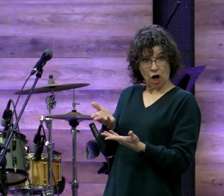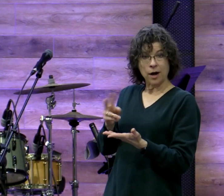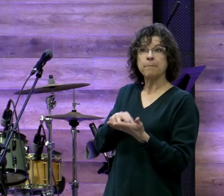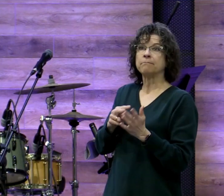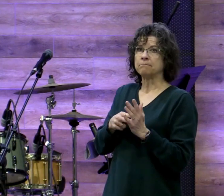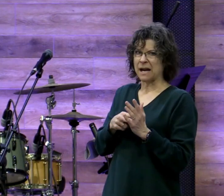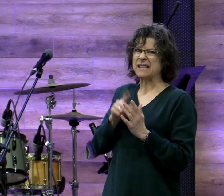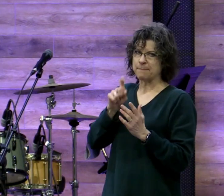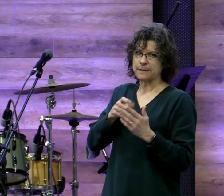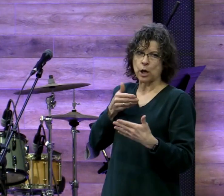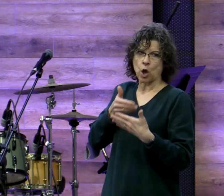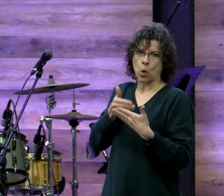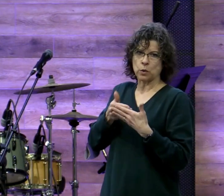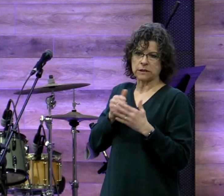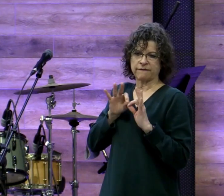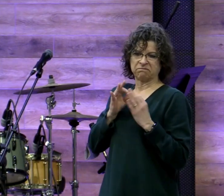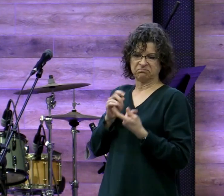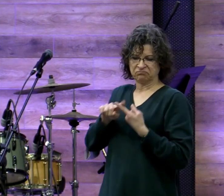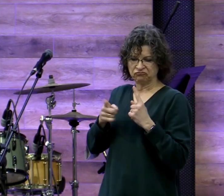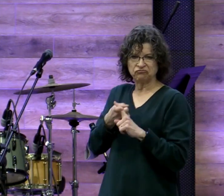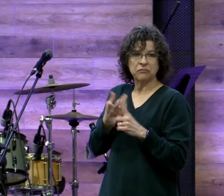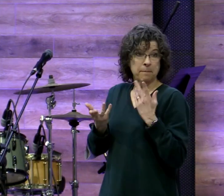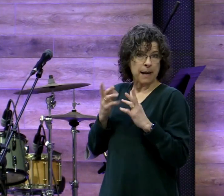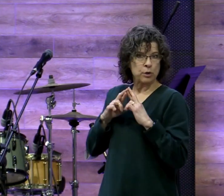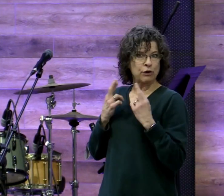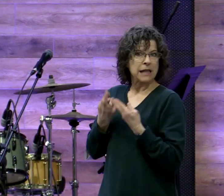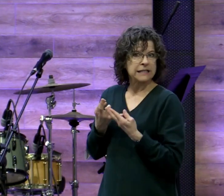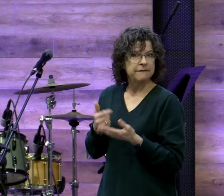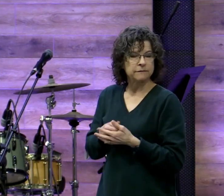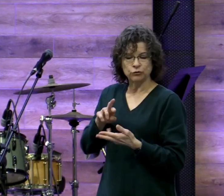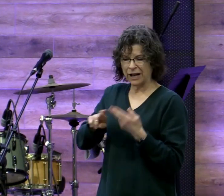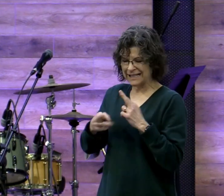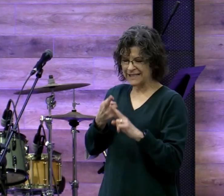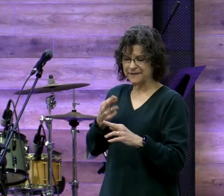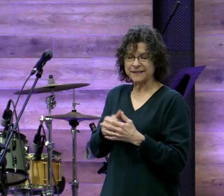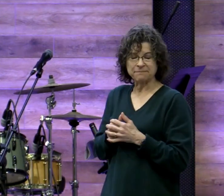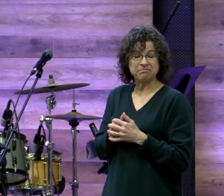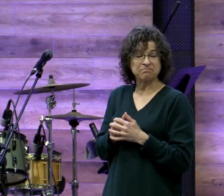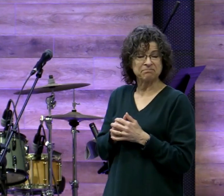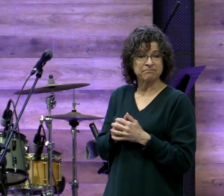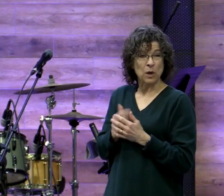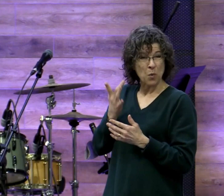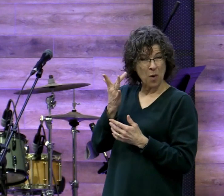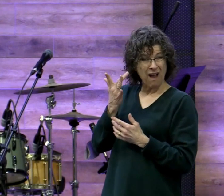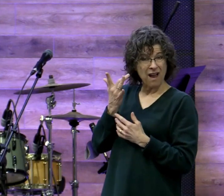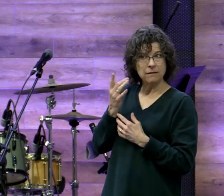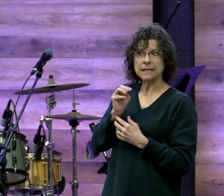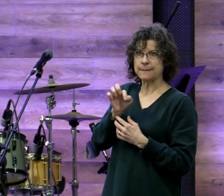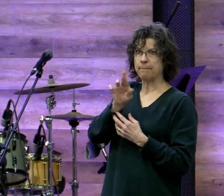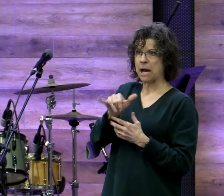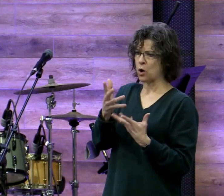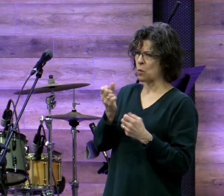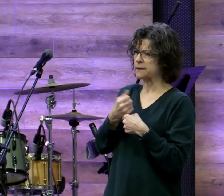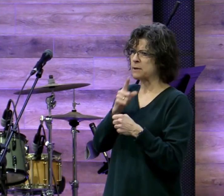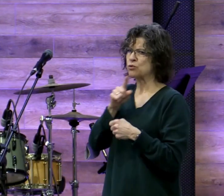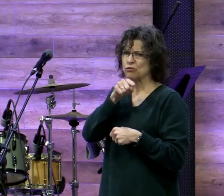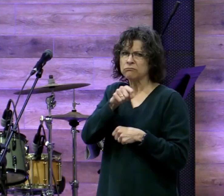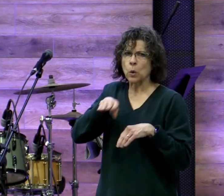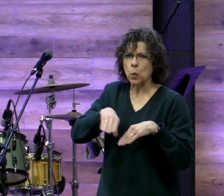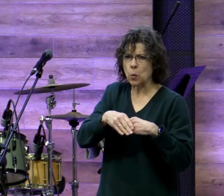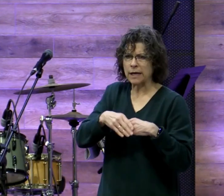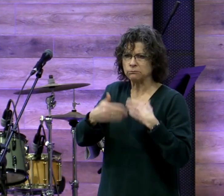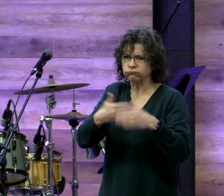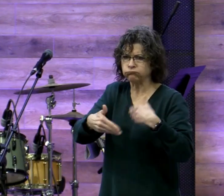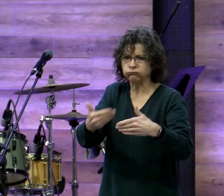or relatives, because Mary is deeply invested in this going well. Jesus and his newfound disciples